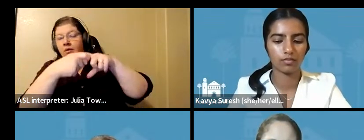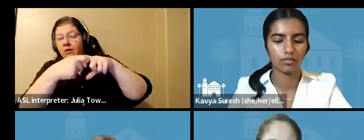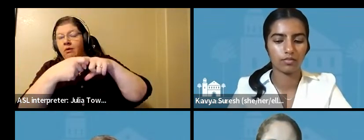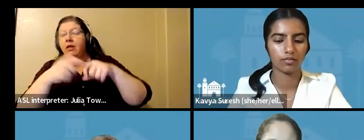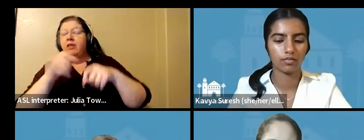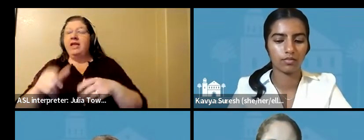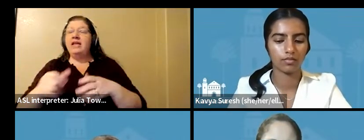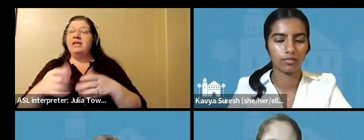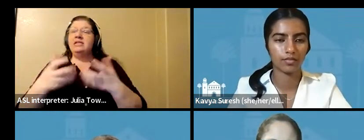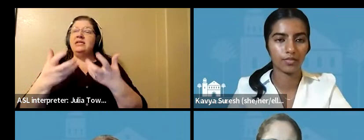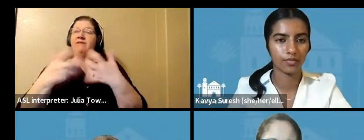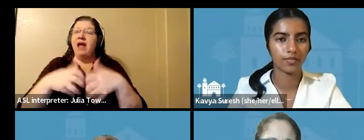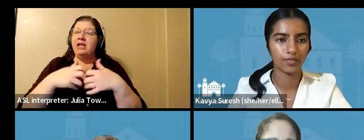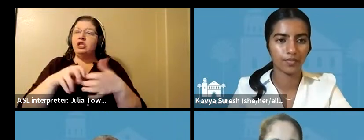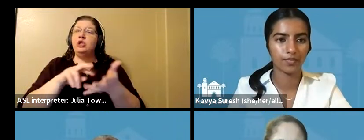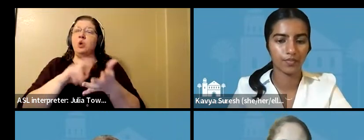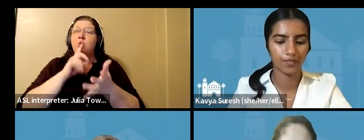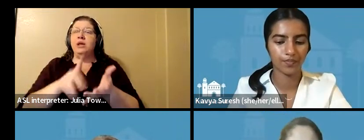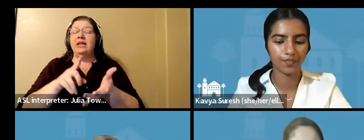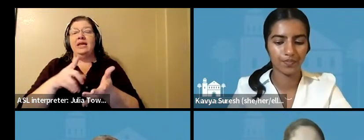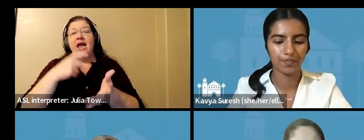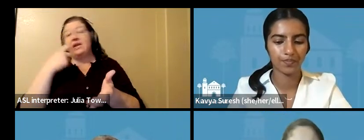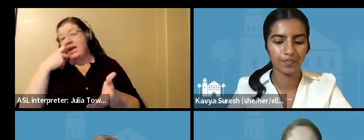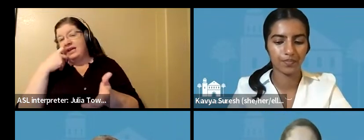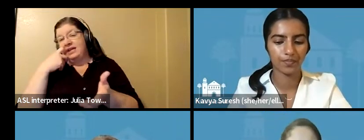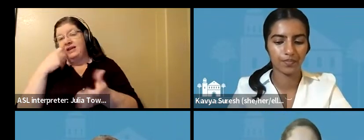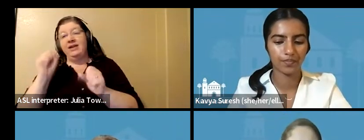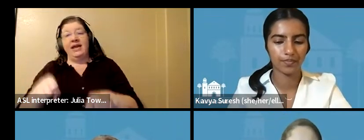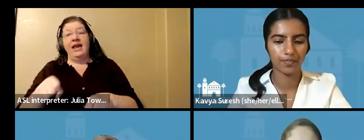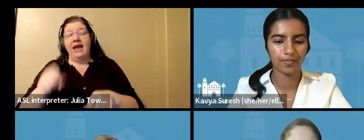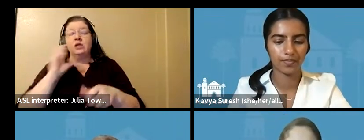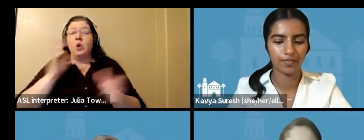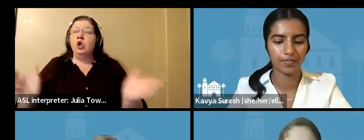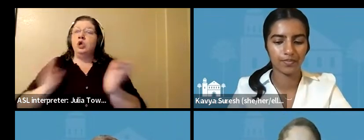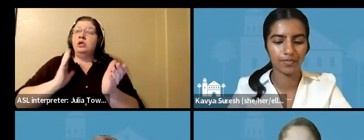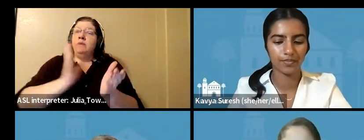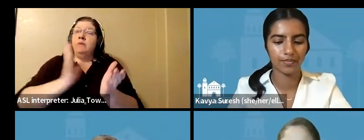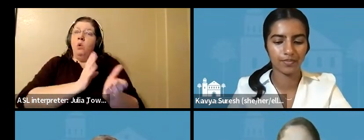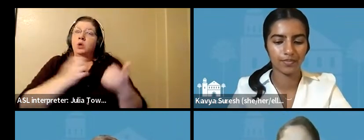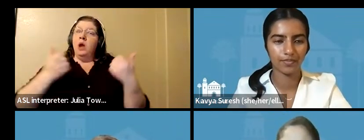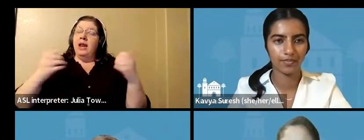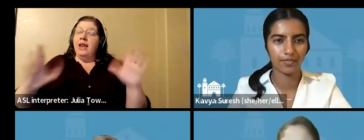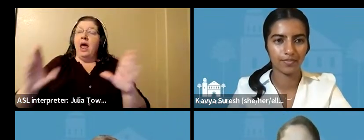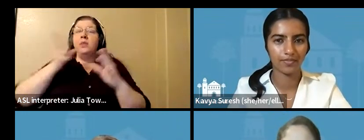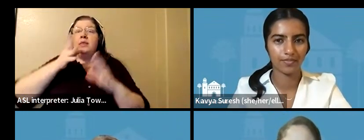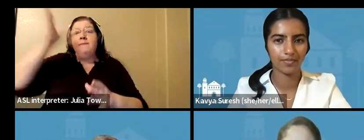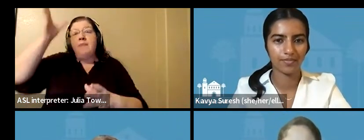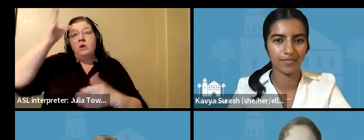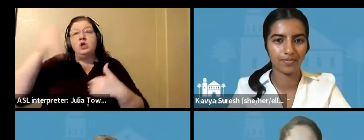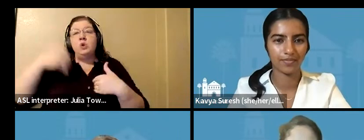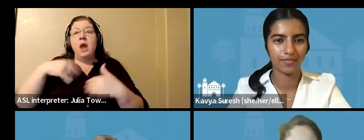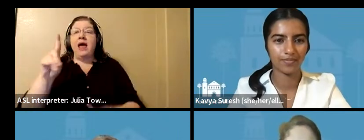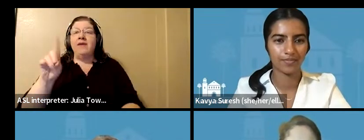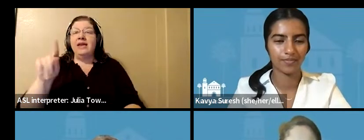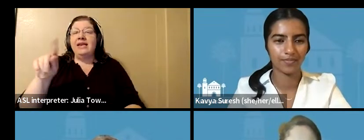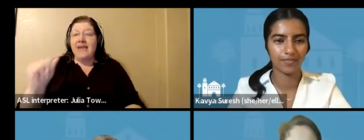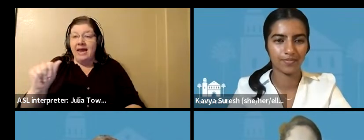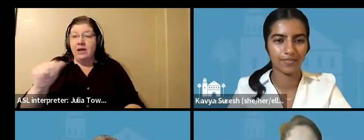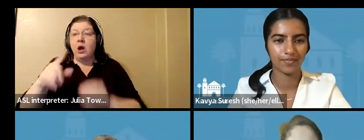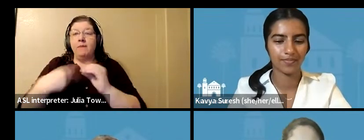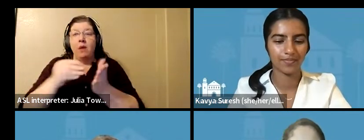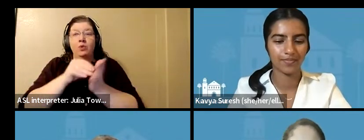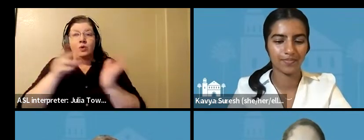be really addictive. So I want to encourage the board to allow parents to have data on their students. The board